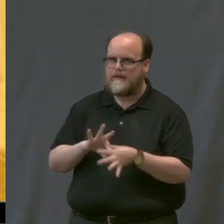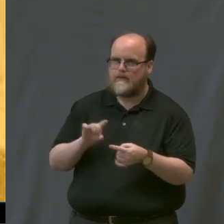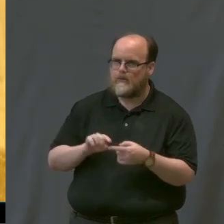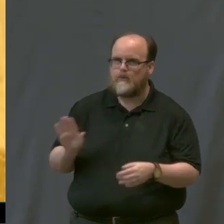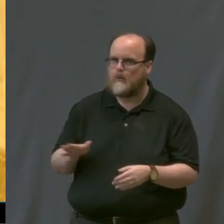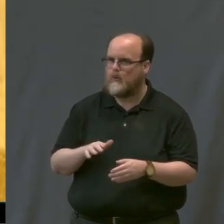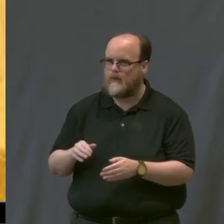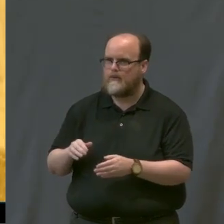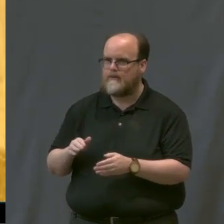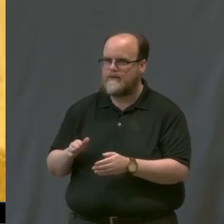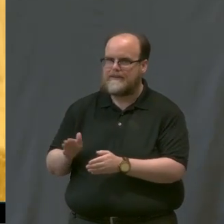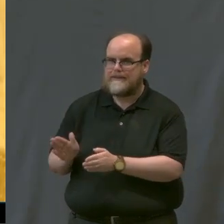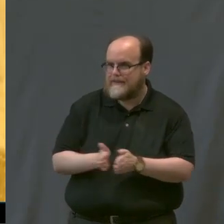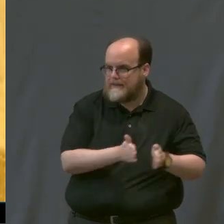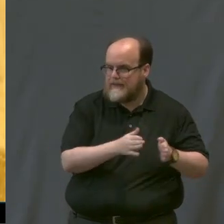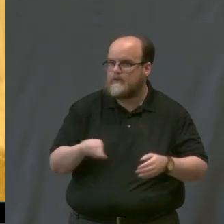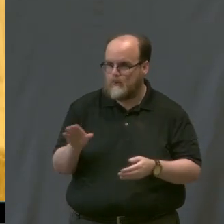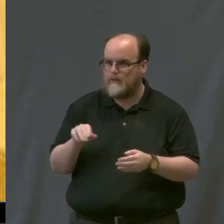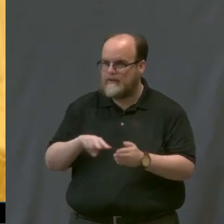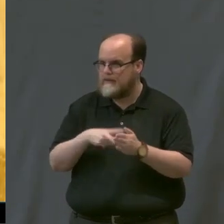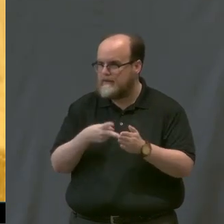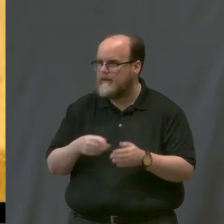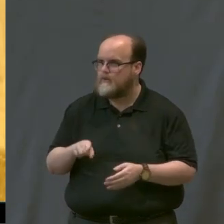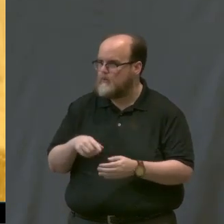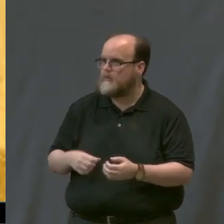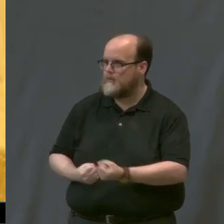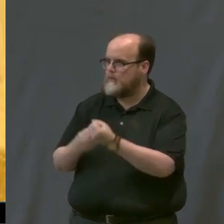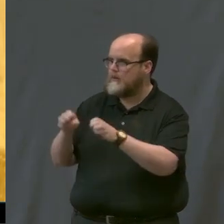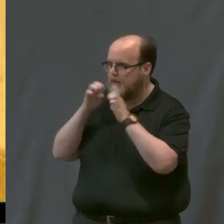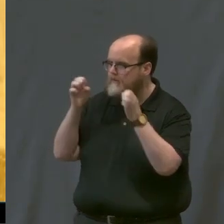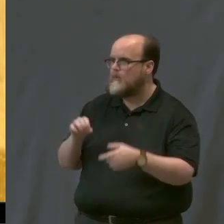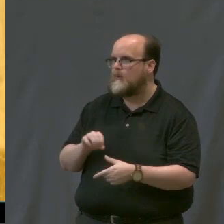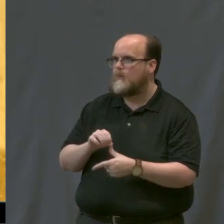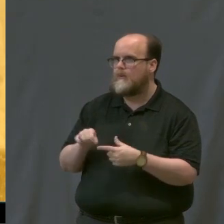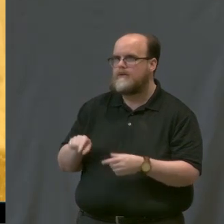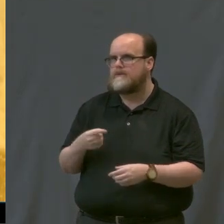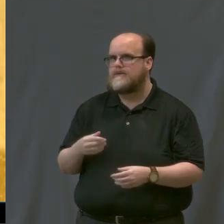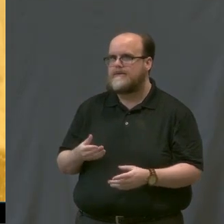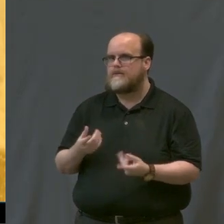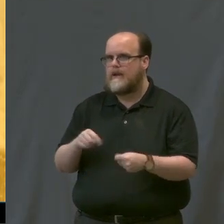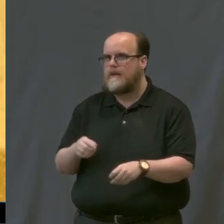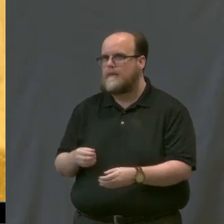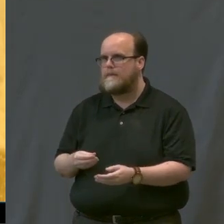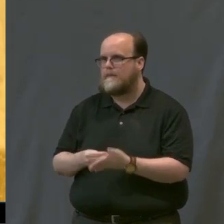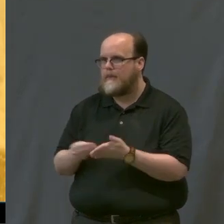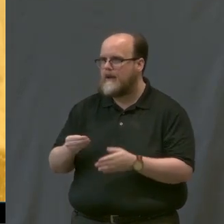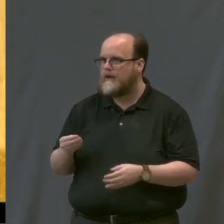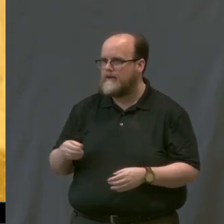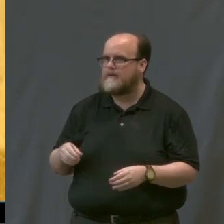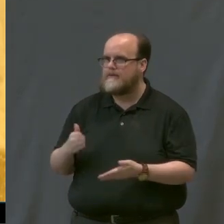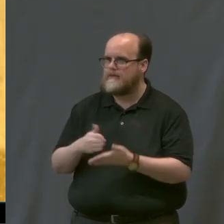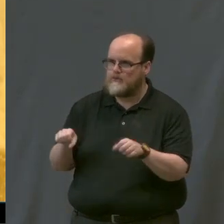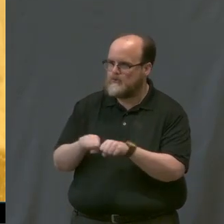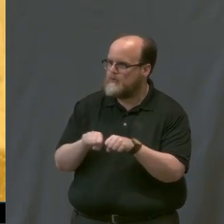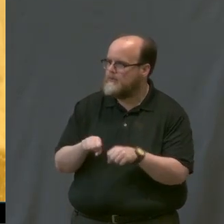your intent to promote what these people are promoting, or are you just trying to buy a product because you need a pair of shoes?